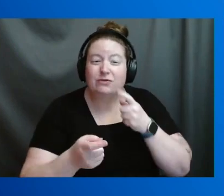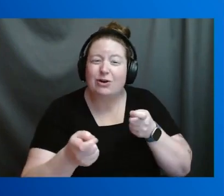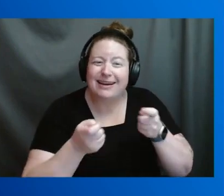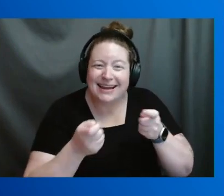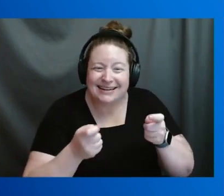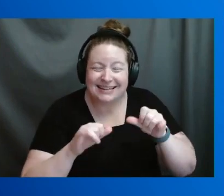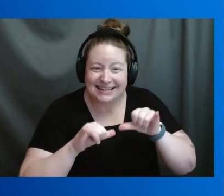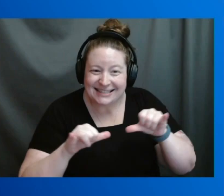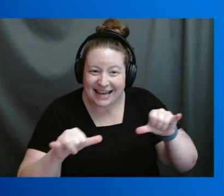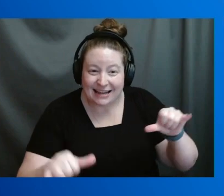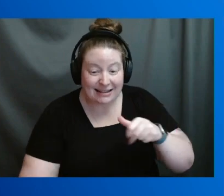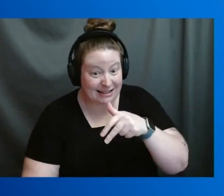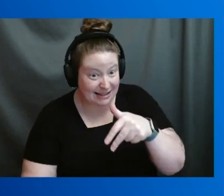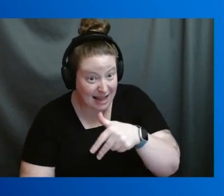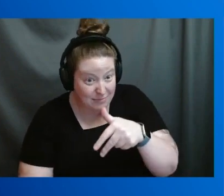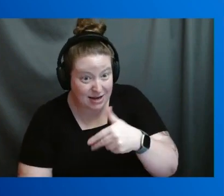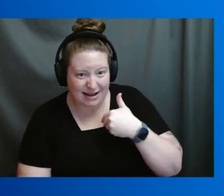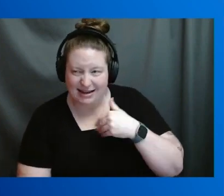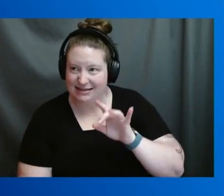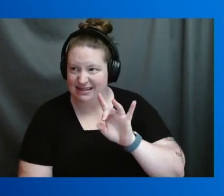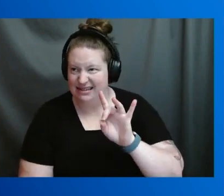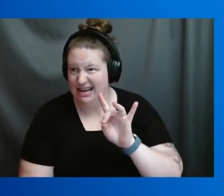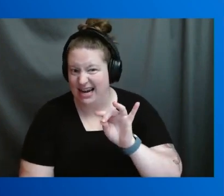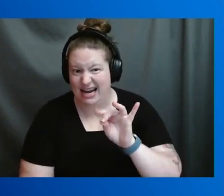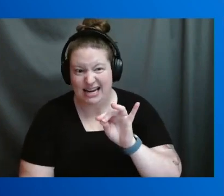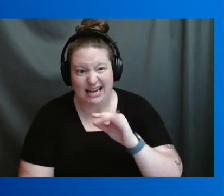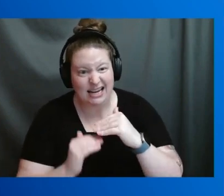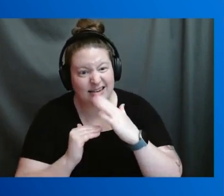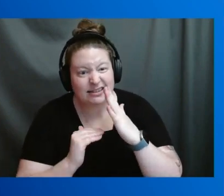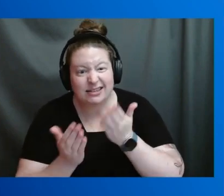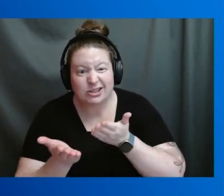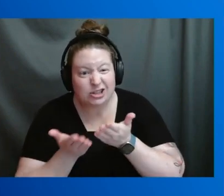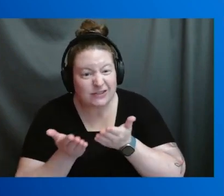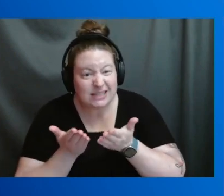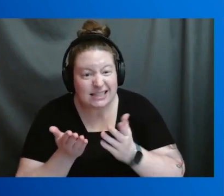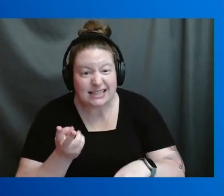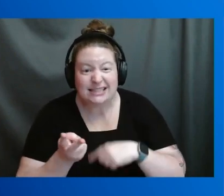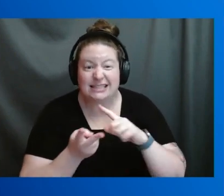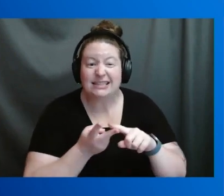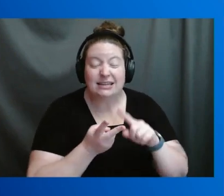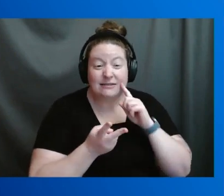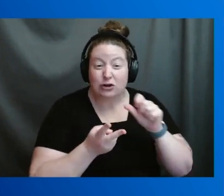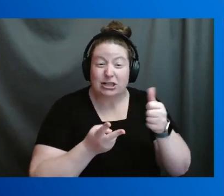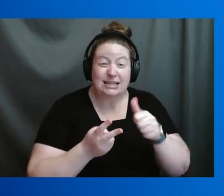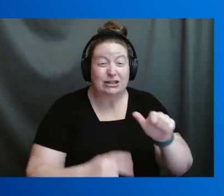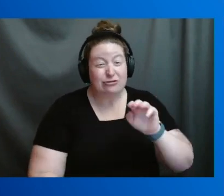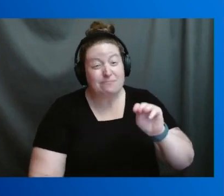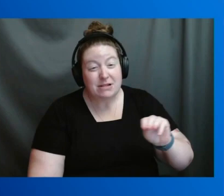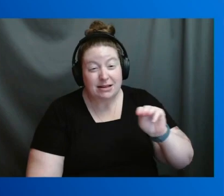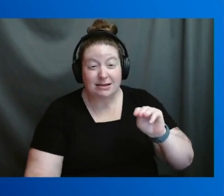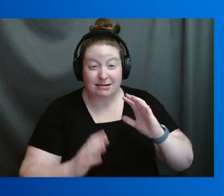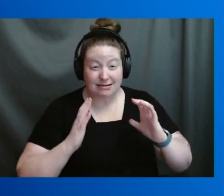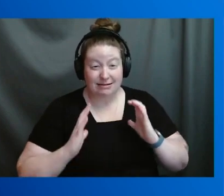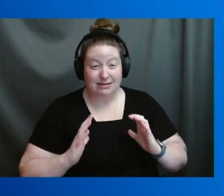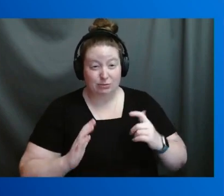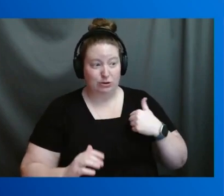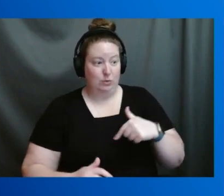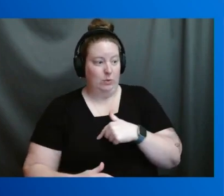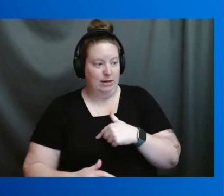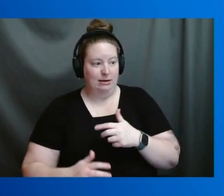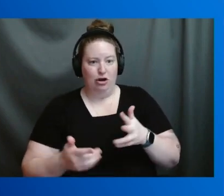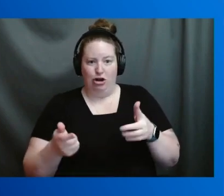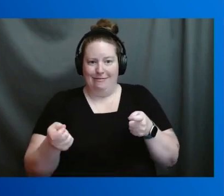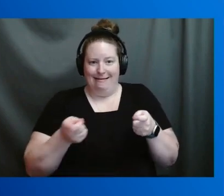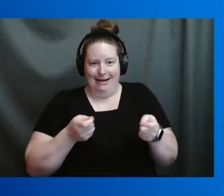has 80 plus odd services that are going on in there. And for each of these 1 million customers, we're essentially acting as handling their